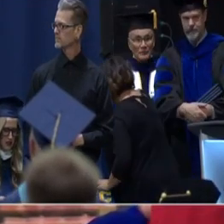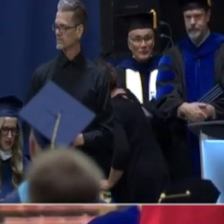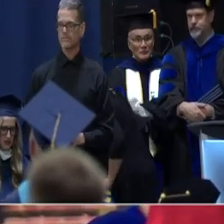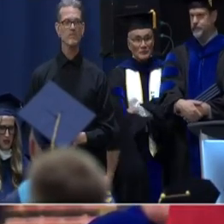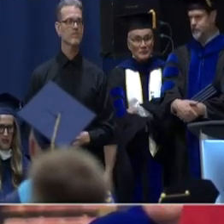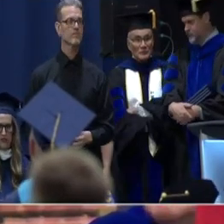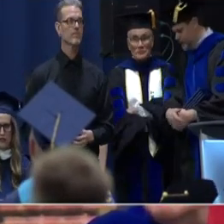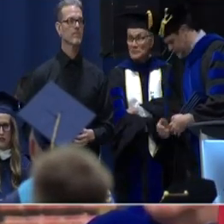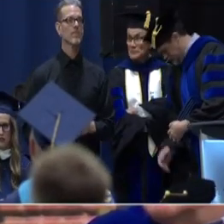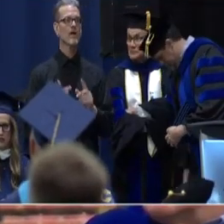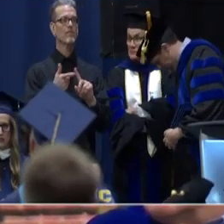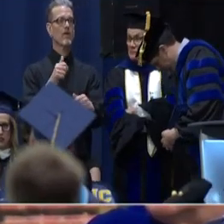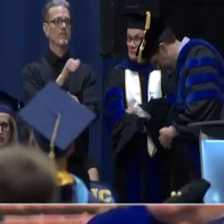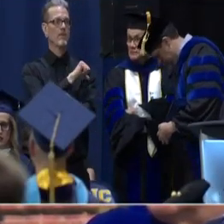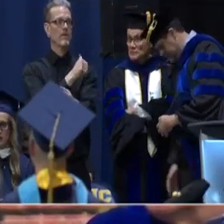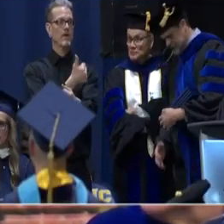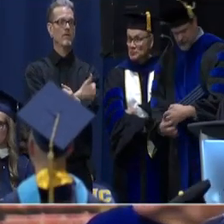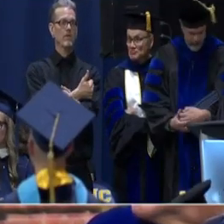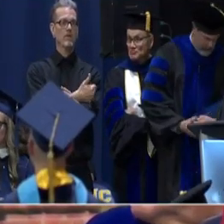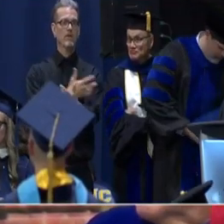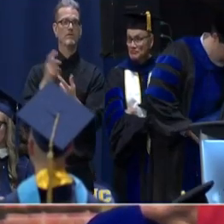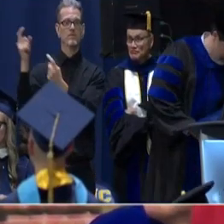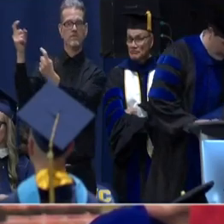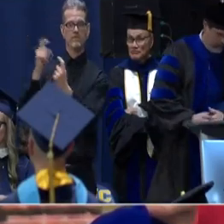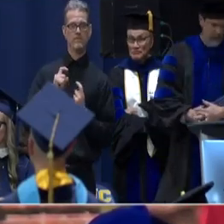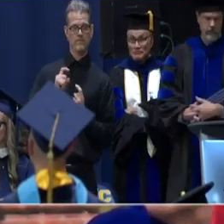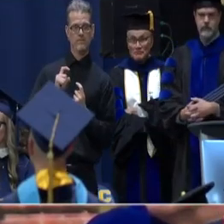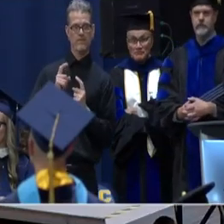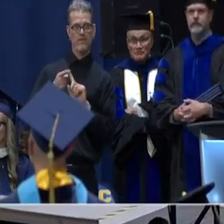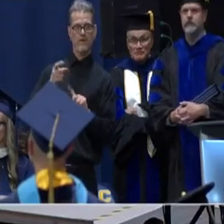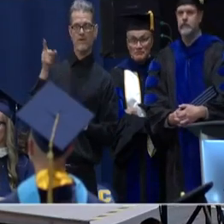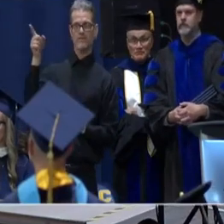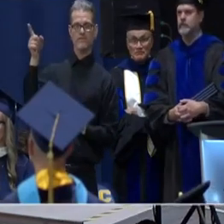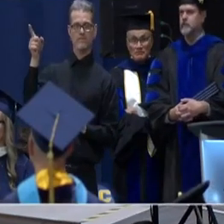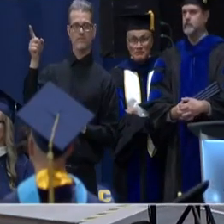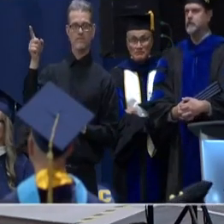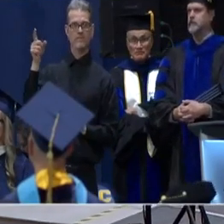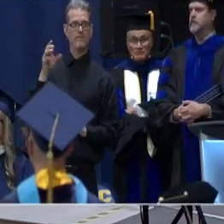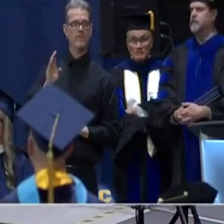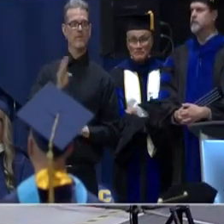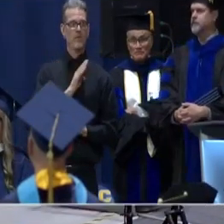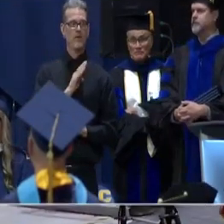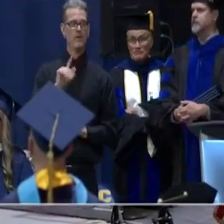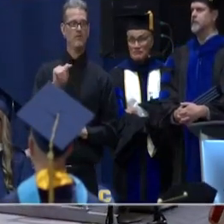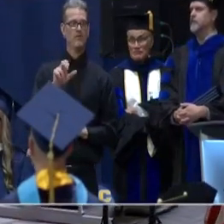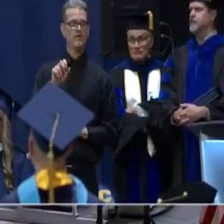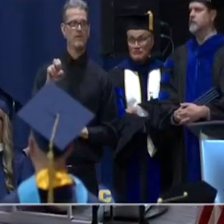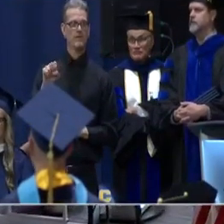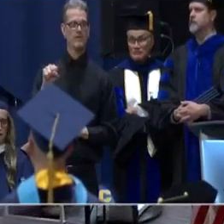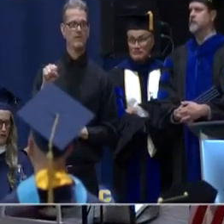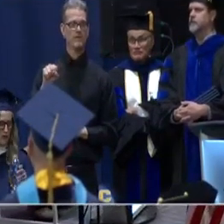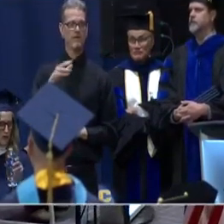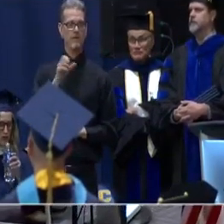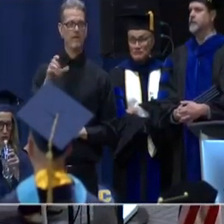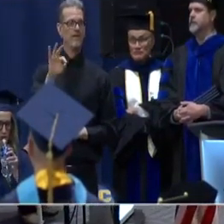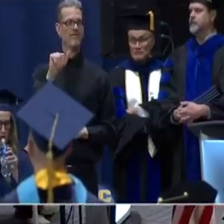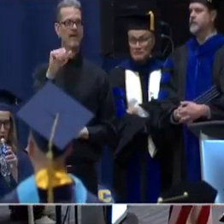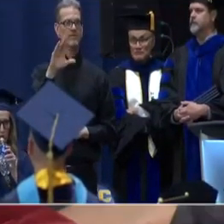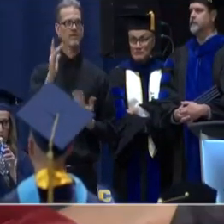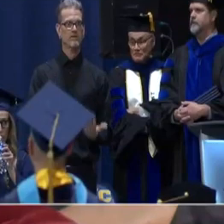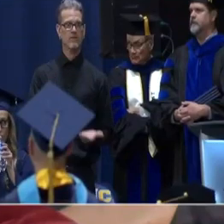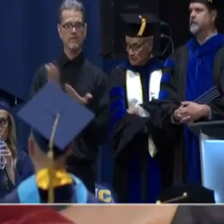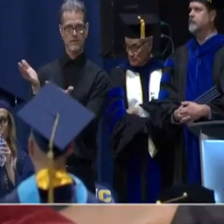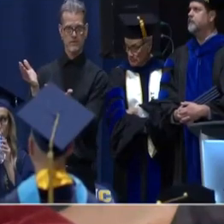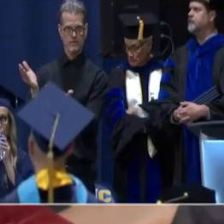By virtue of the authority vested in me by the Board of Trustees, and upon the recommendation of the faculty,